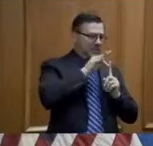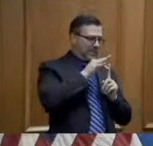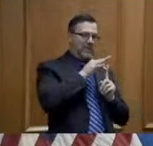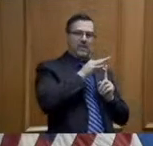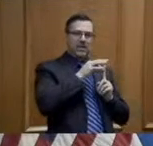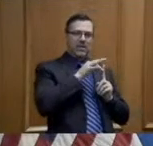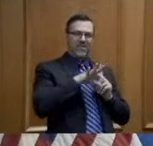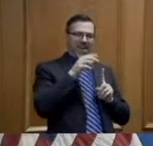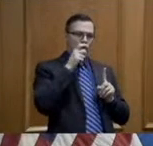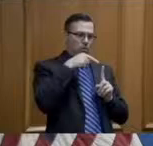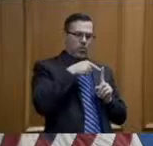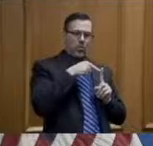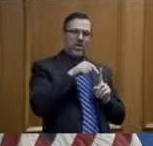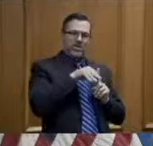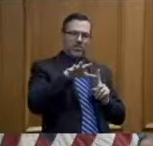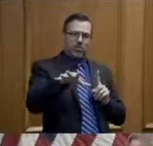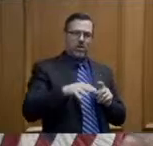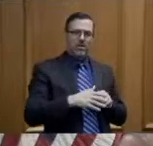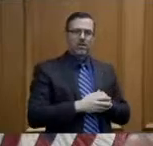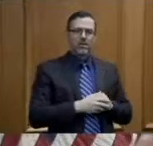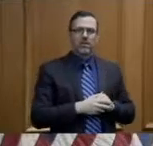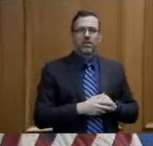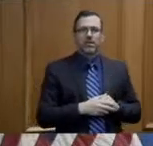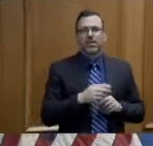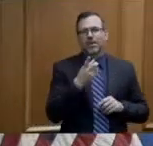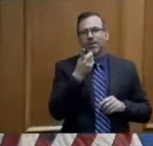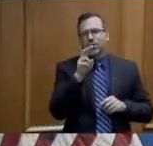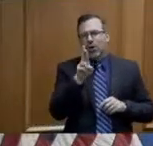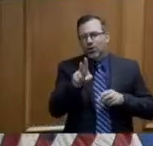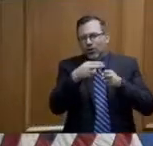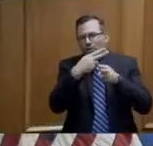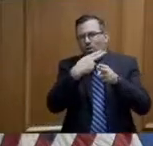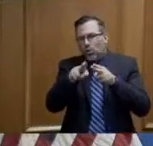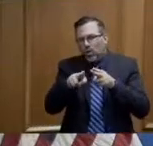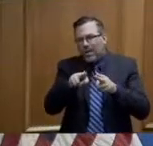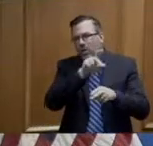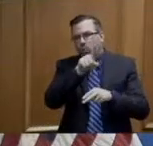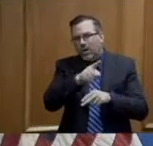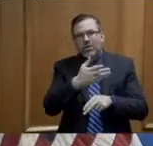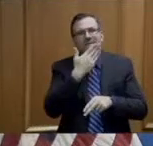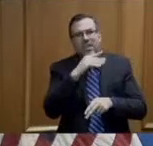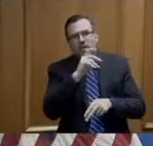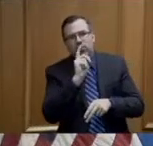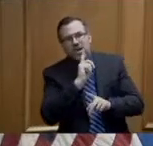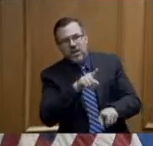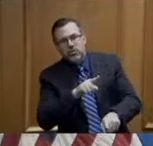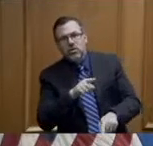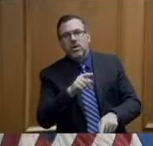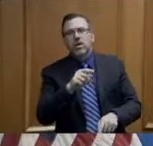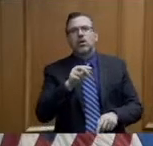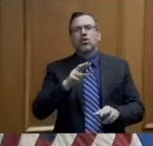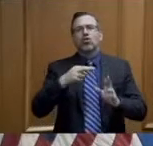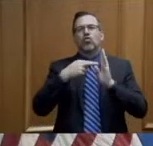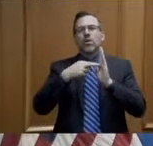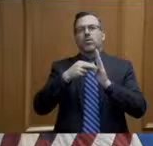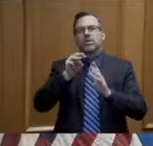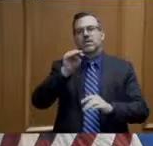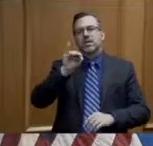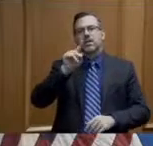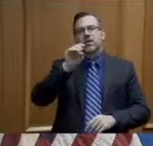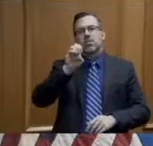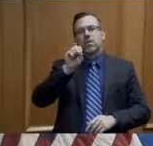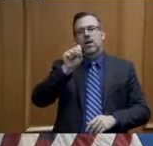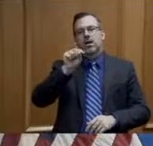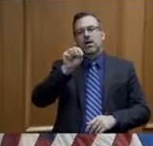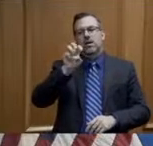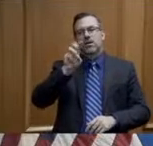disease. Doctor, can I have a quick follow-up question, and thank you for answering that. Representative Mike Stewart said he's been asking repeatedly